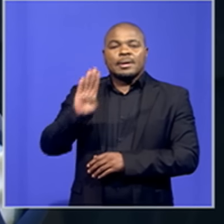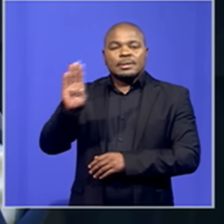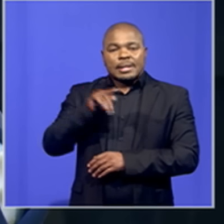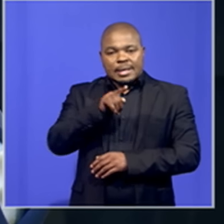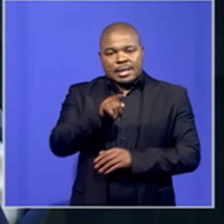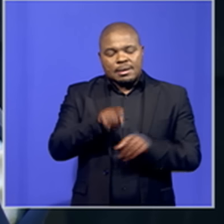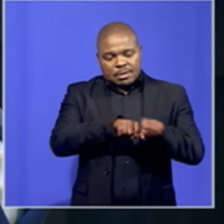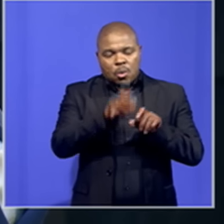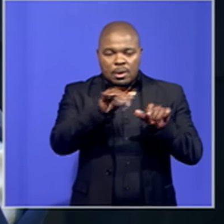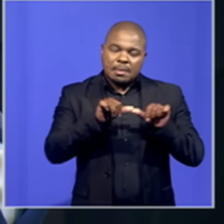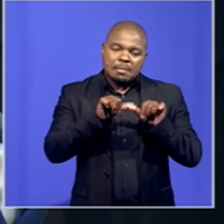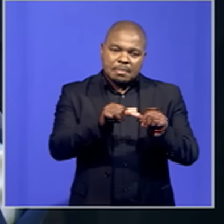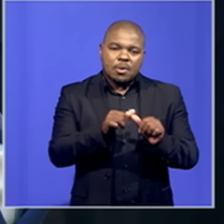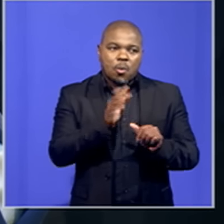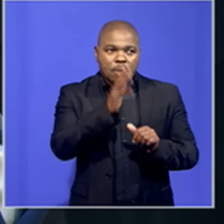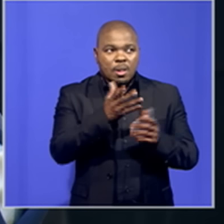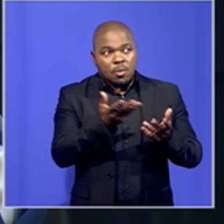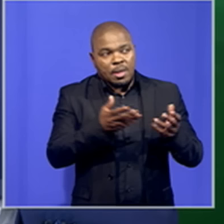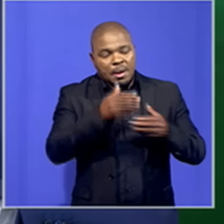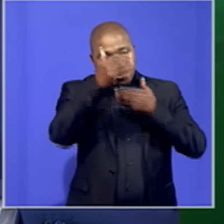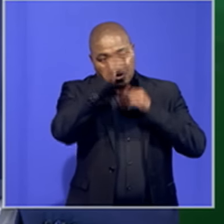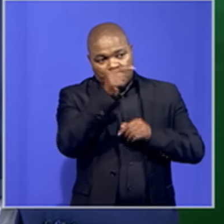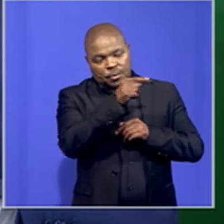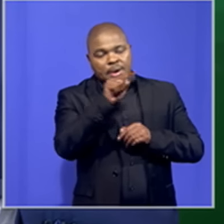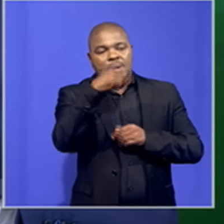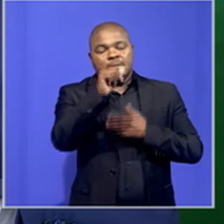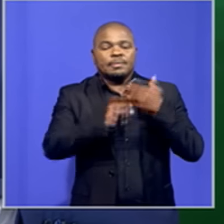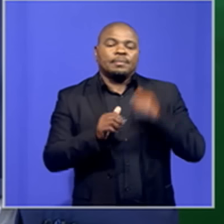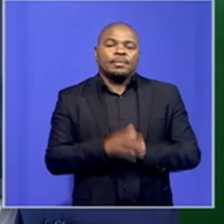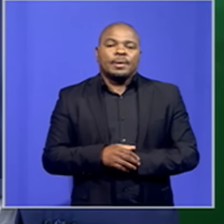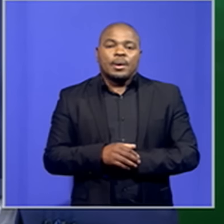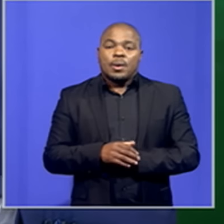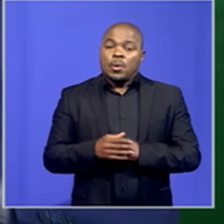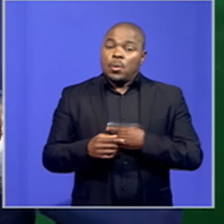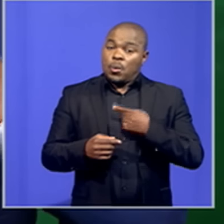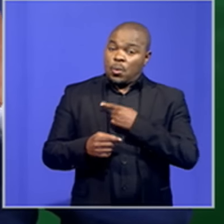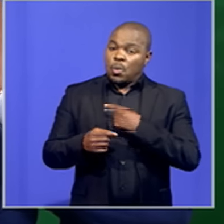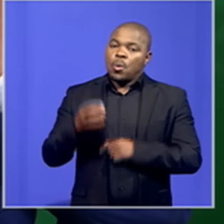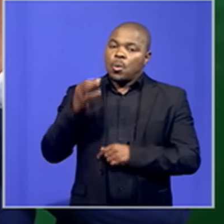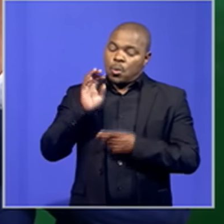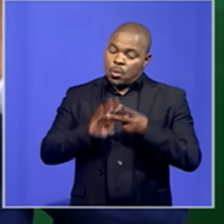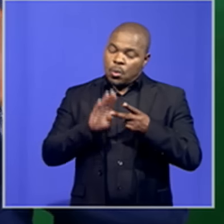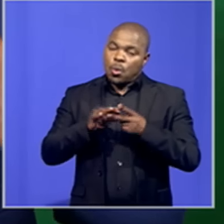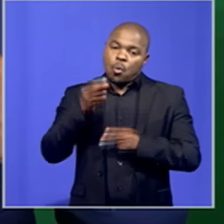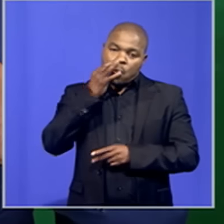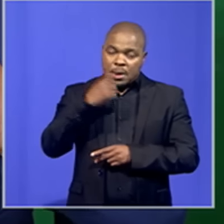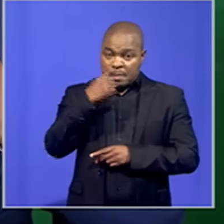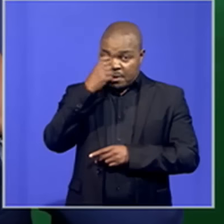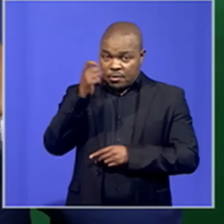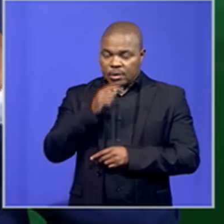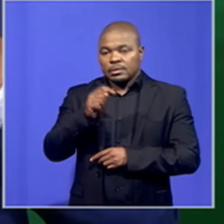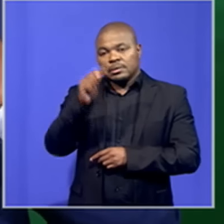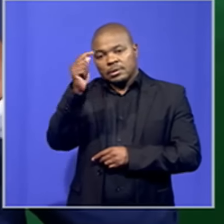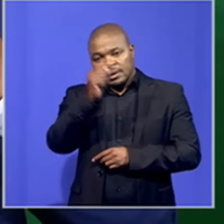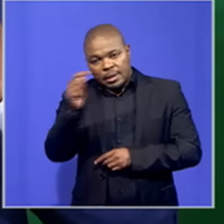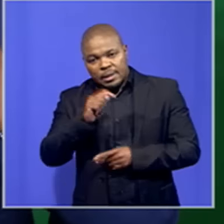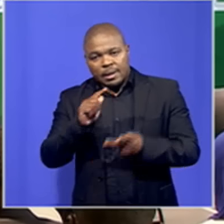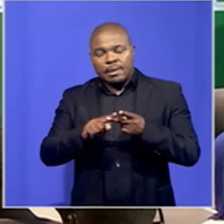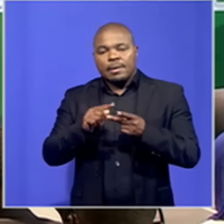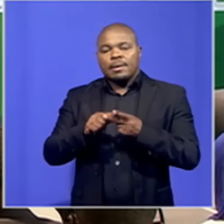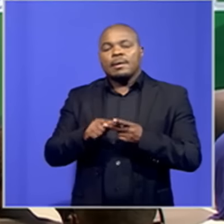go rulagantswe mo bokone jwa Africa kgwedi e tlang. Motsepe o ne gape a supa fa tshepa gore Tanzania, Kenya